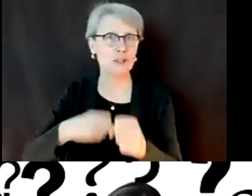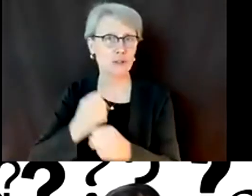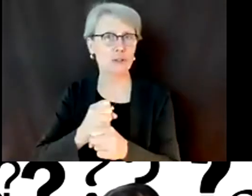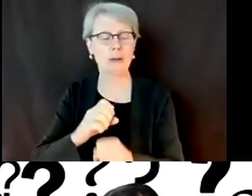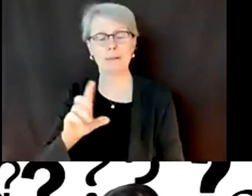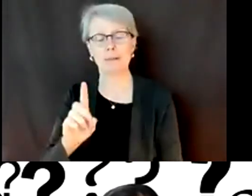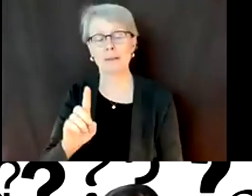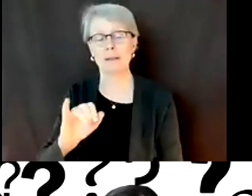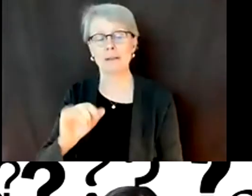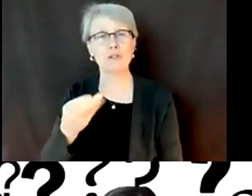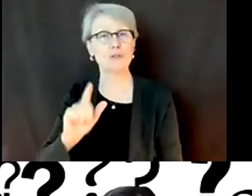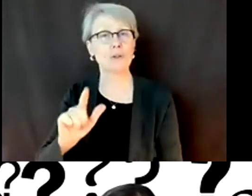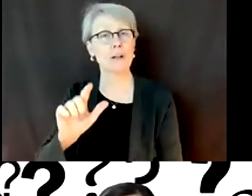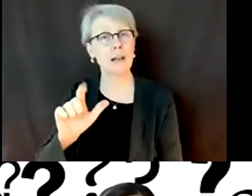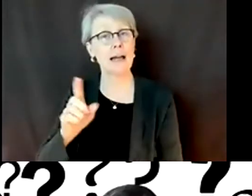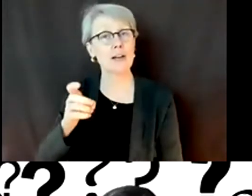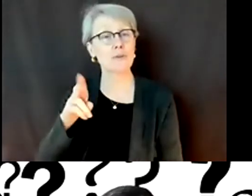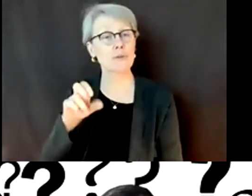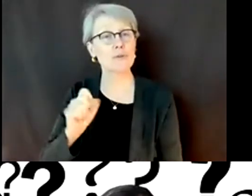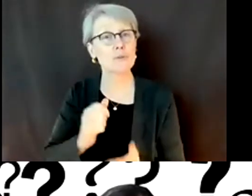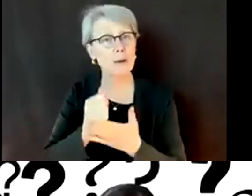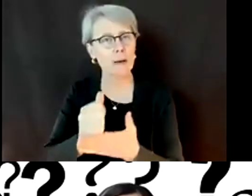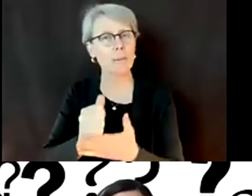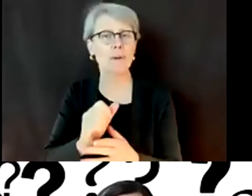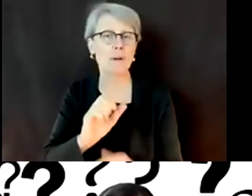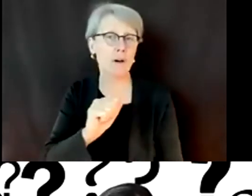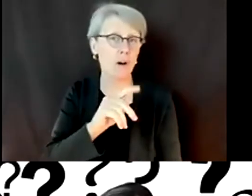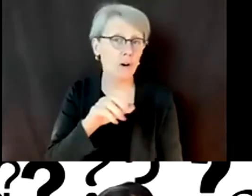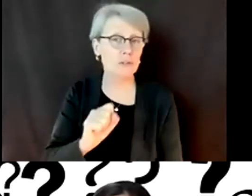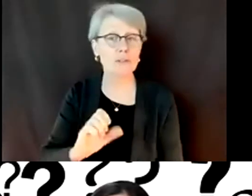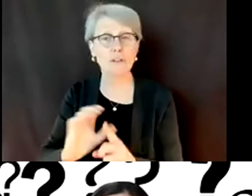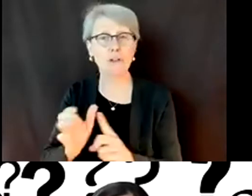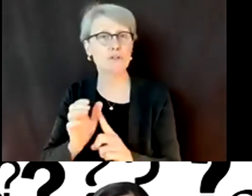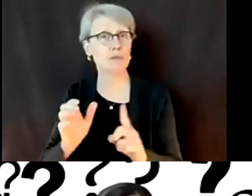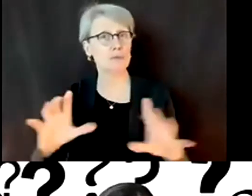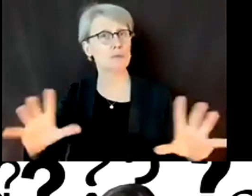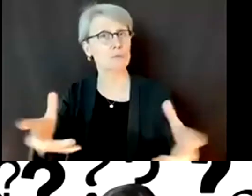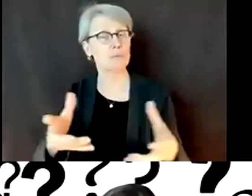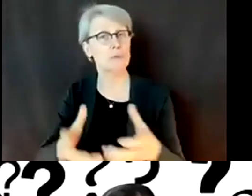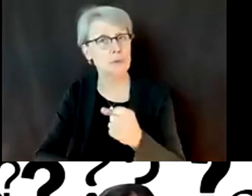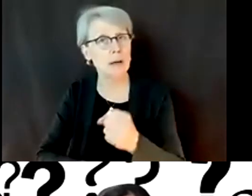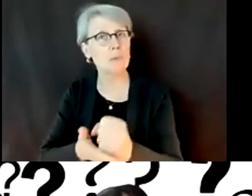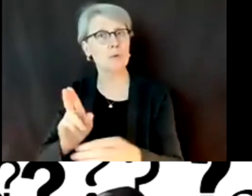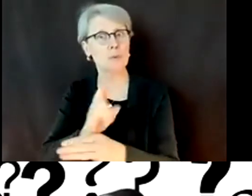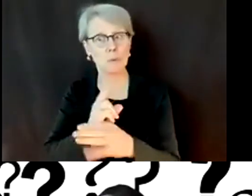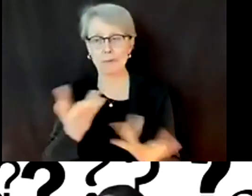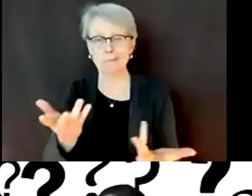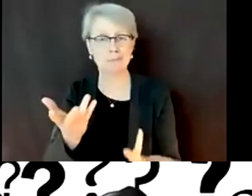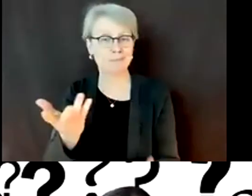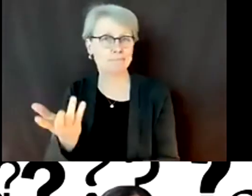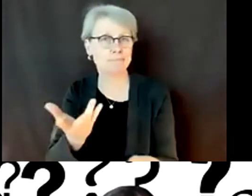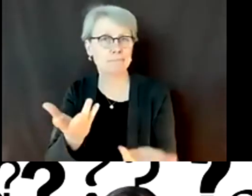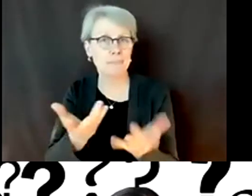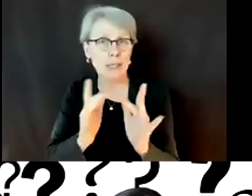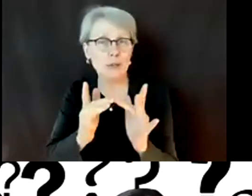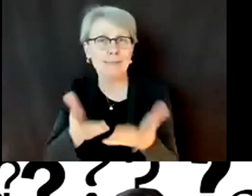is to help the arts and culture sector start to feel they have an entryway to learn and use digital tools, not only for the